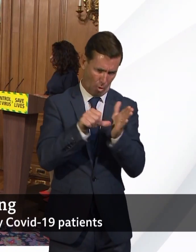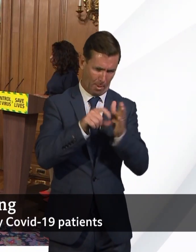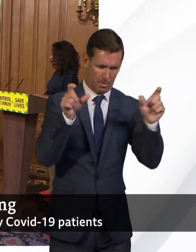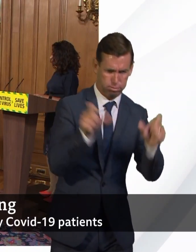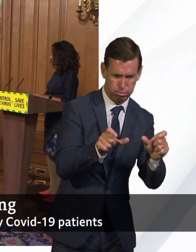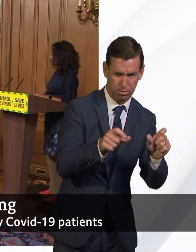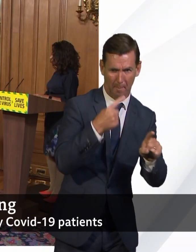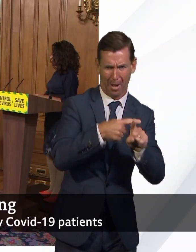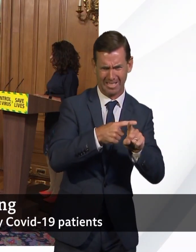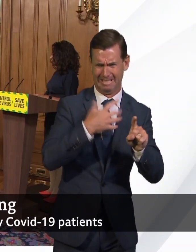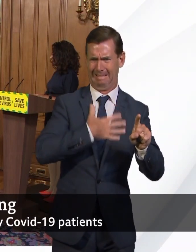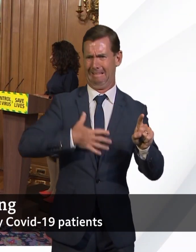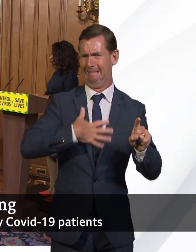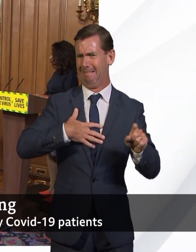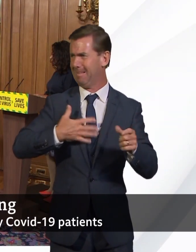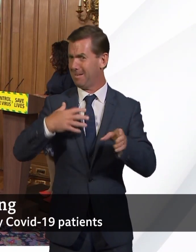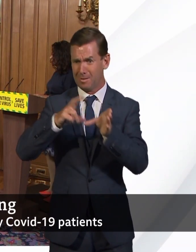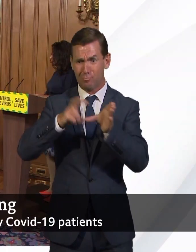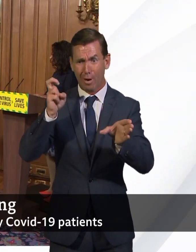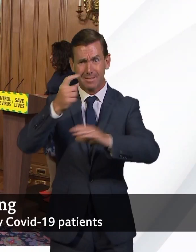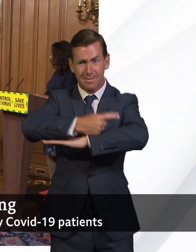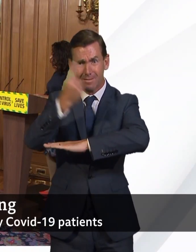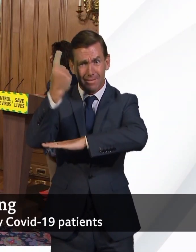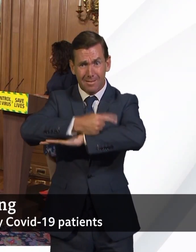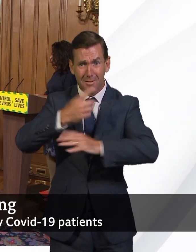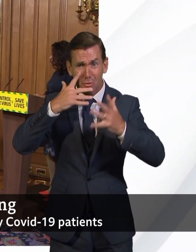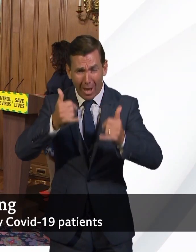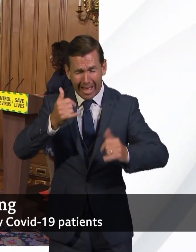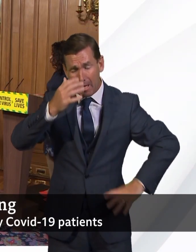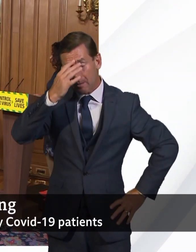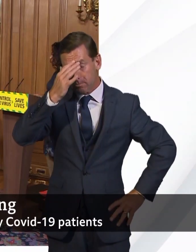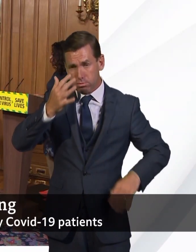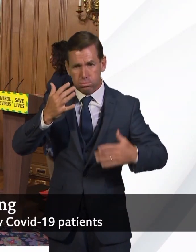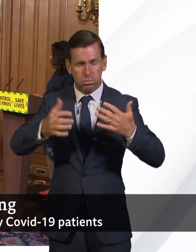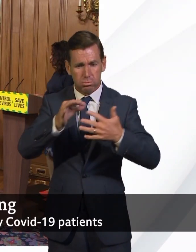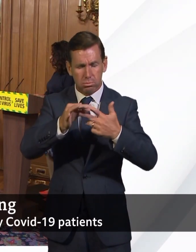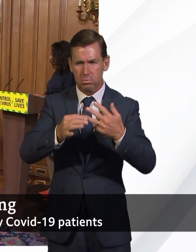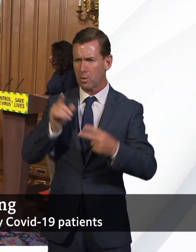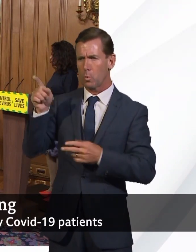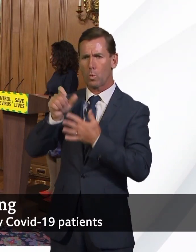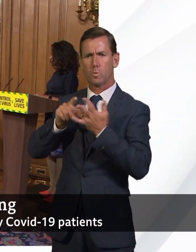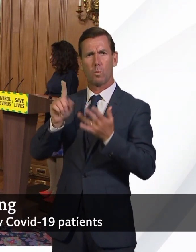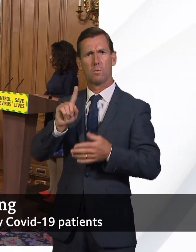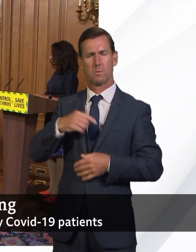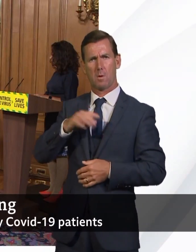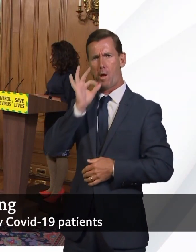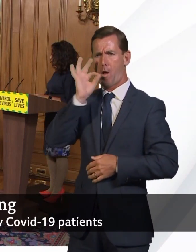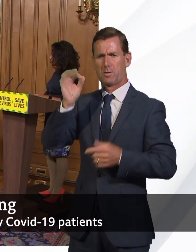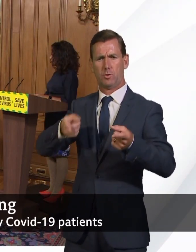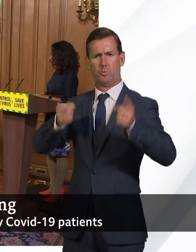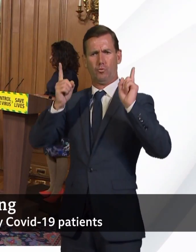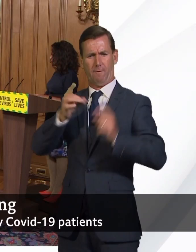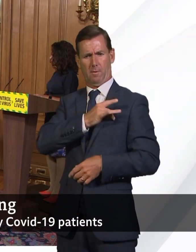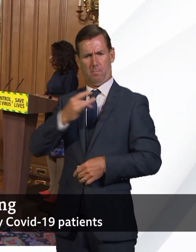pending Brexit border checks to contend with? And can I also ask the Deputy Chief Medical Officer, given that the devolved regions are now